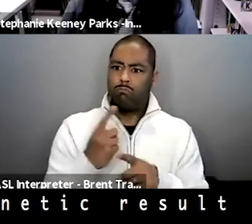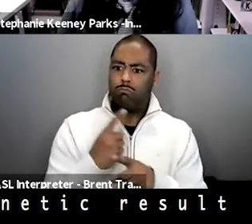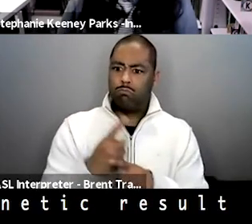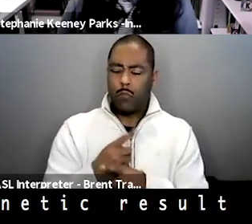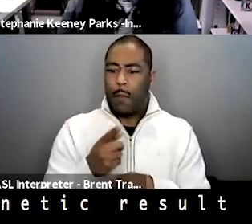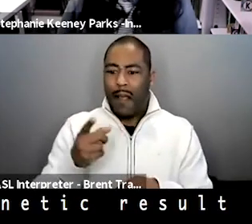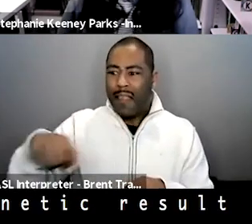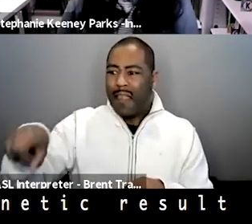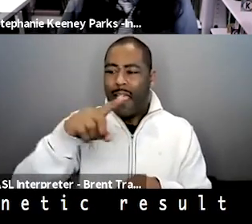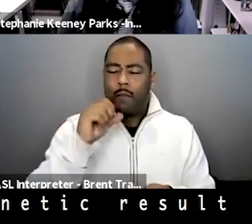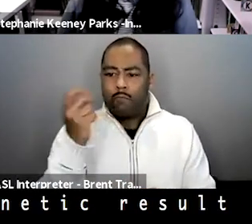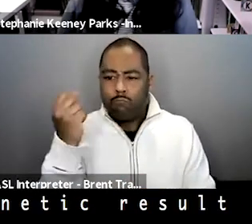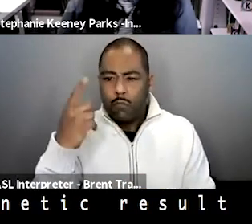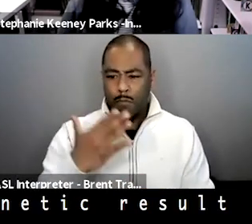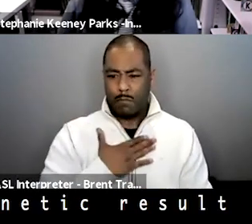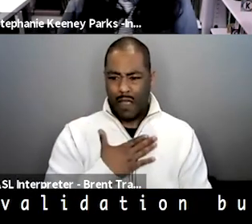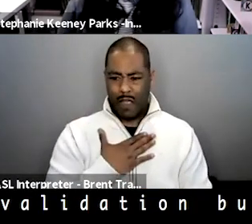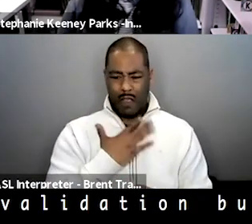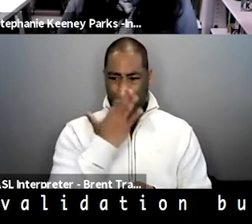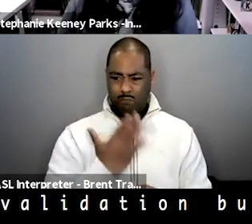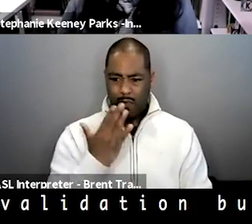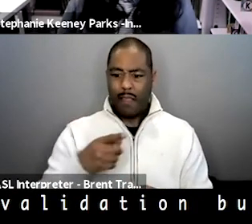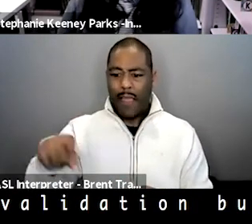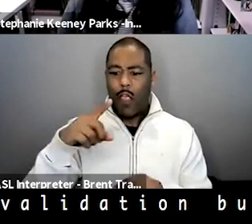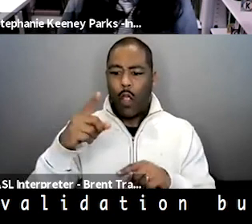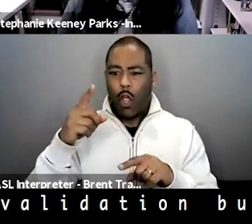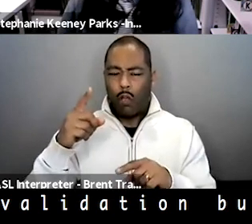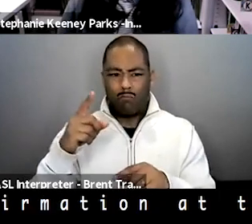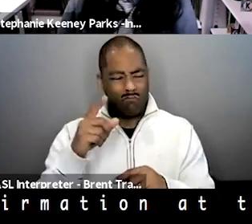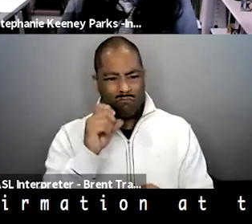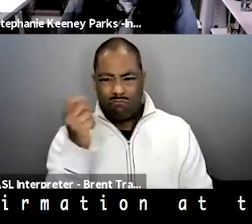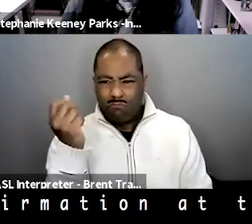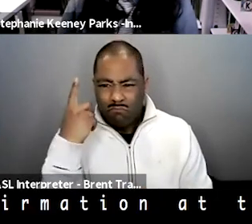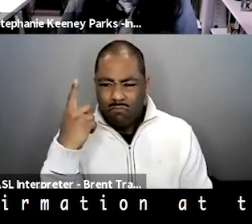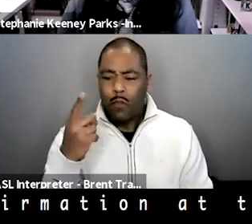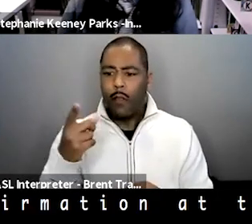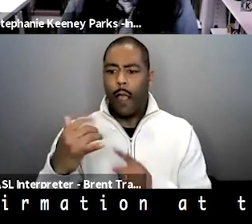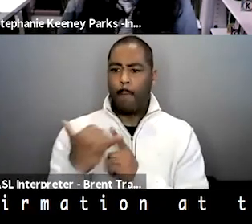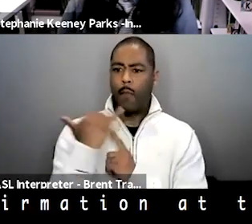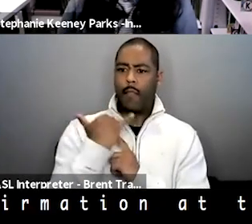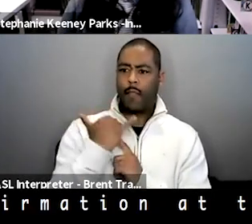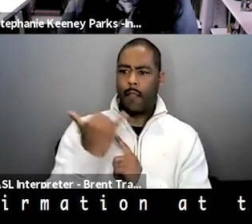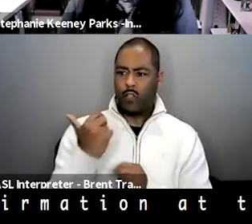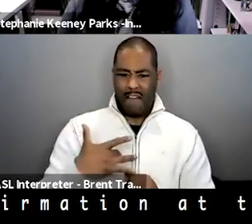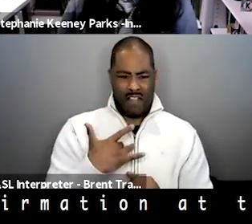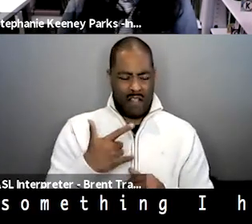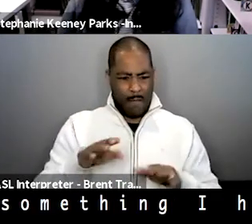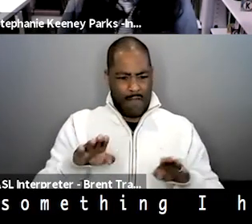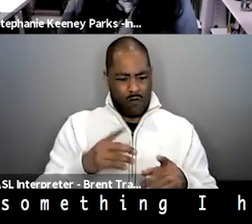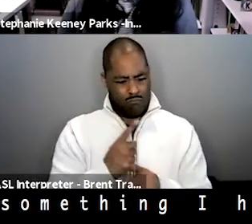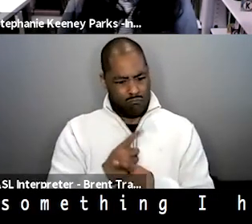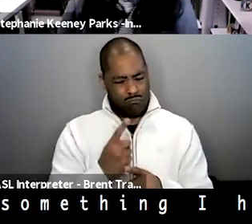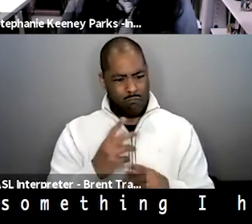so long to come to that realization on my own. I don't need a genetic result ultimately for that validation and for that.